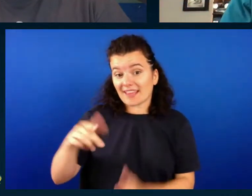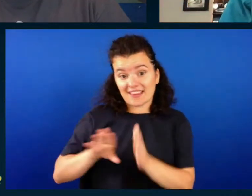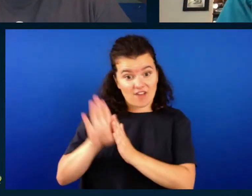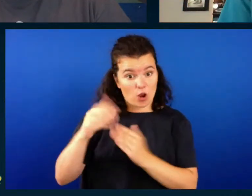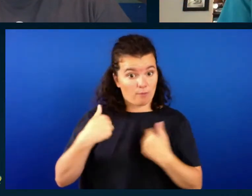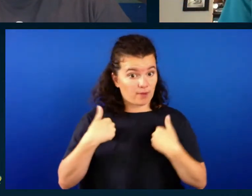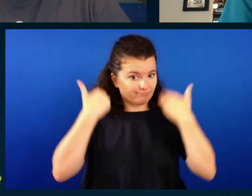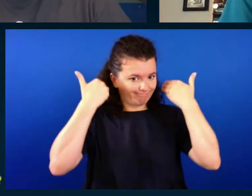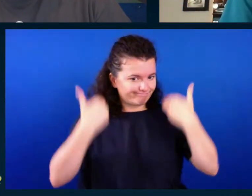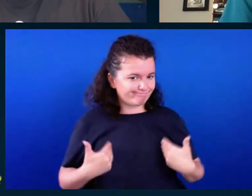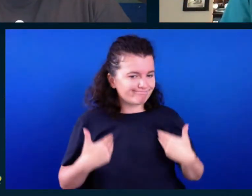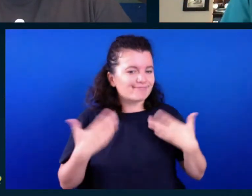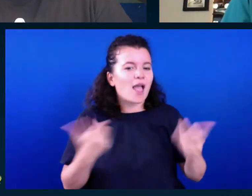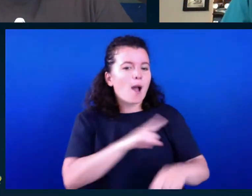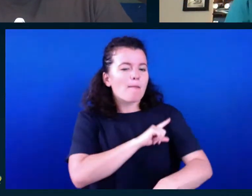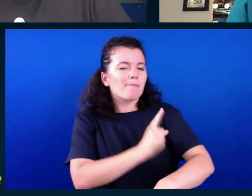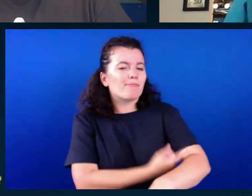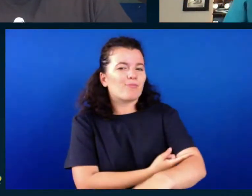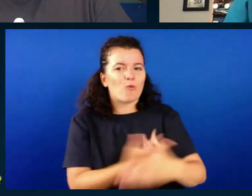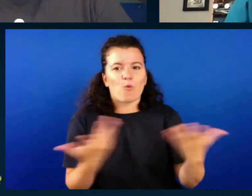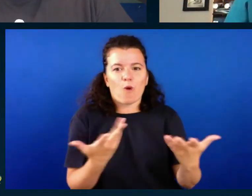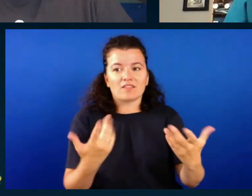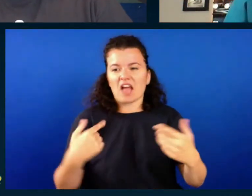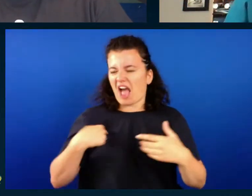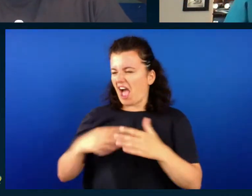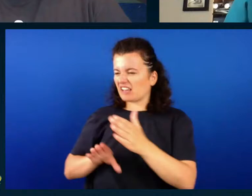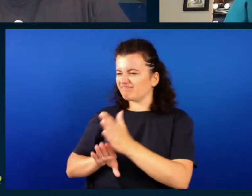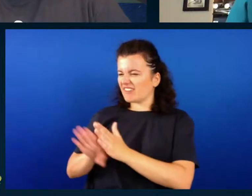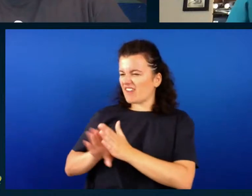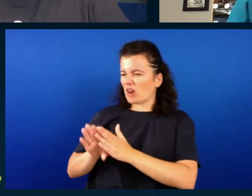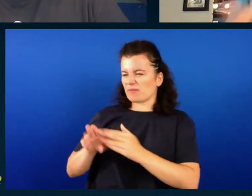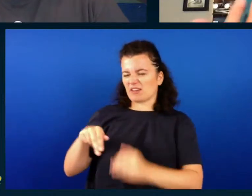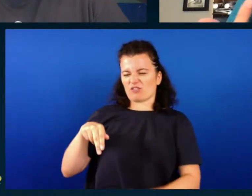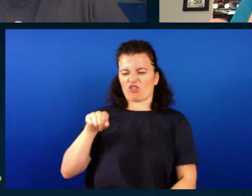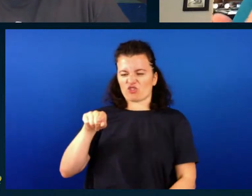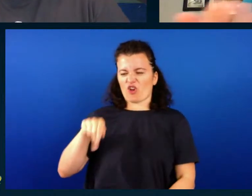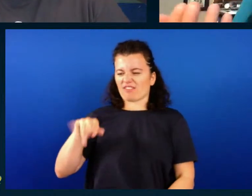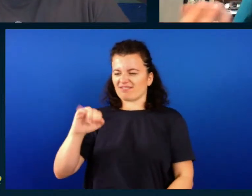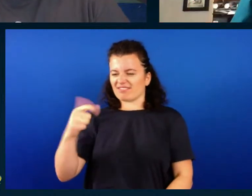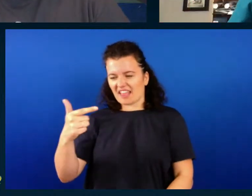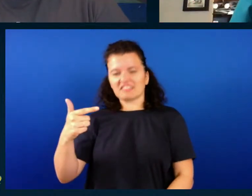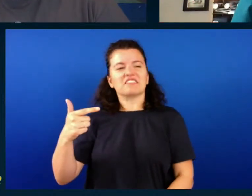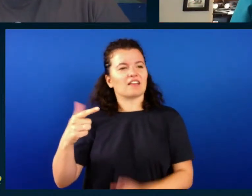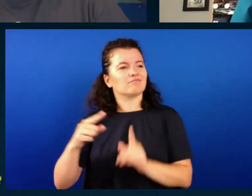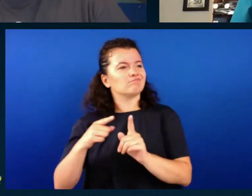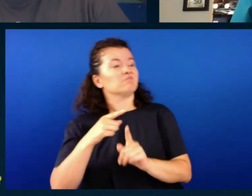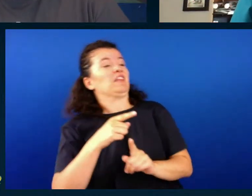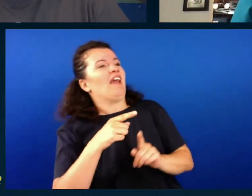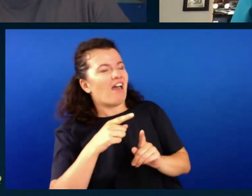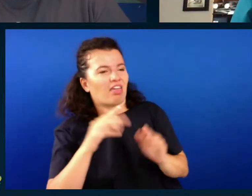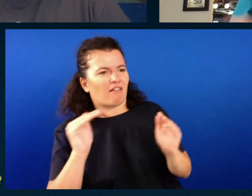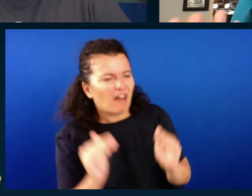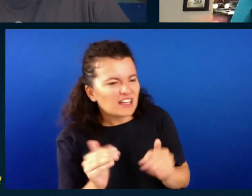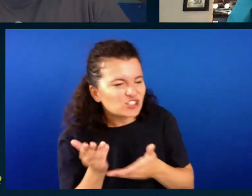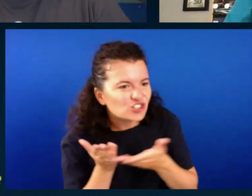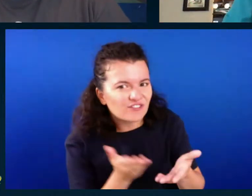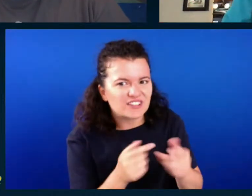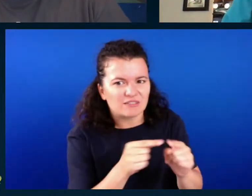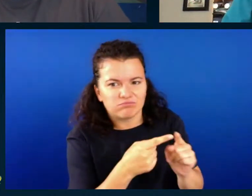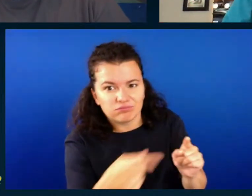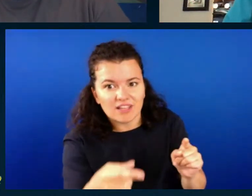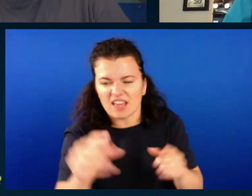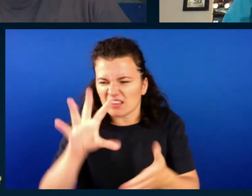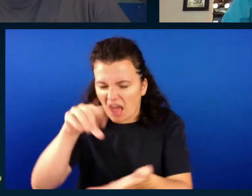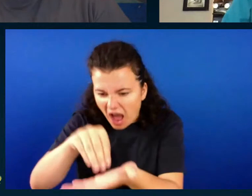can be a .NET developer, and one day you're building microservices like I'll be showing today, and the next you're building a mobile app